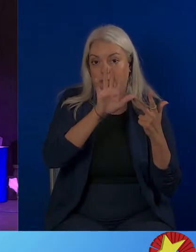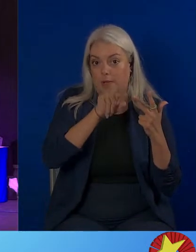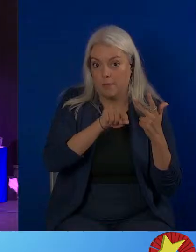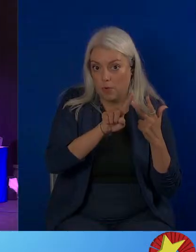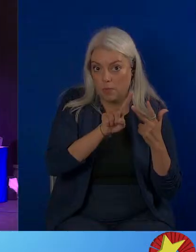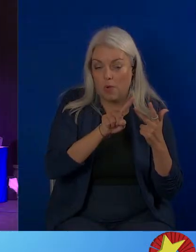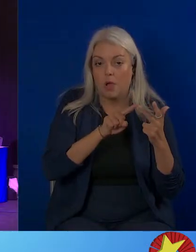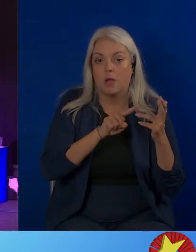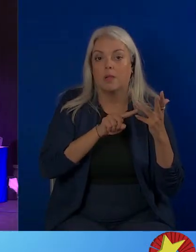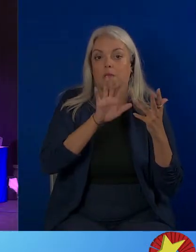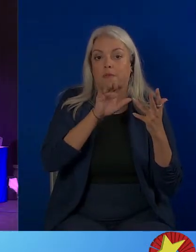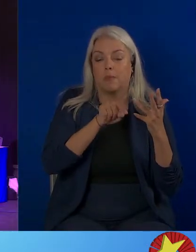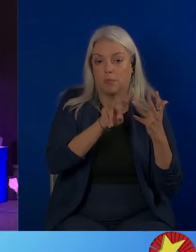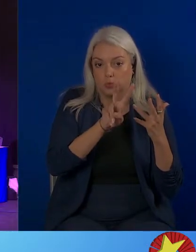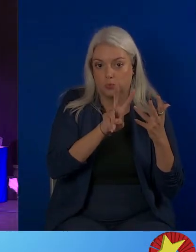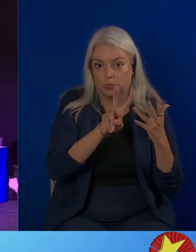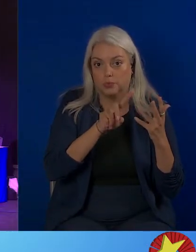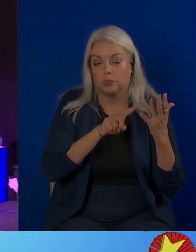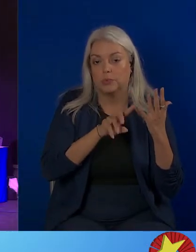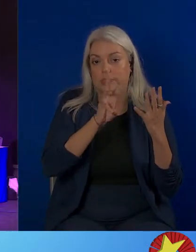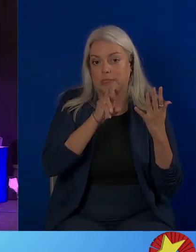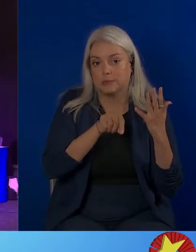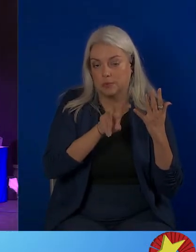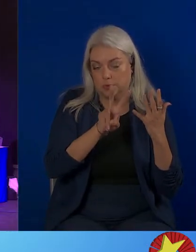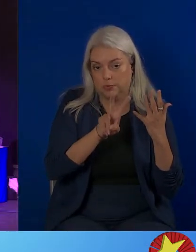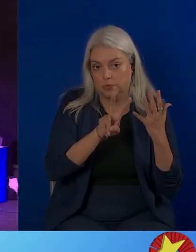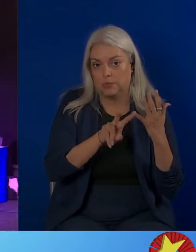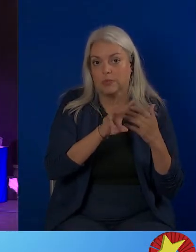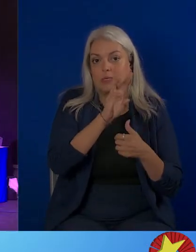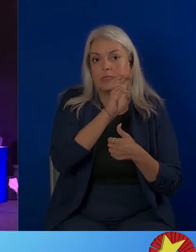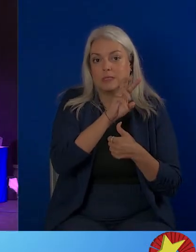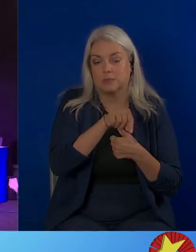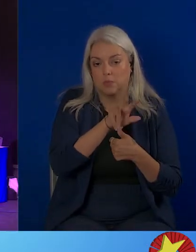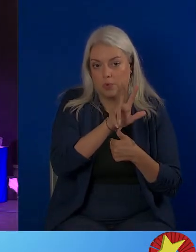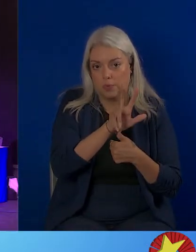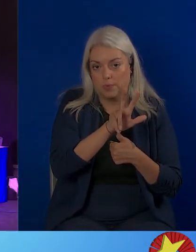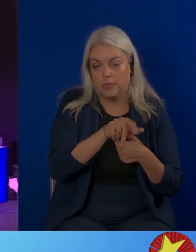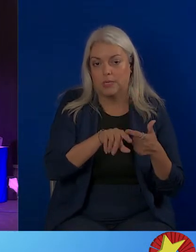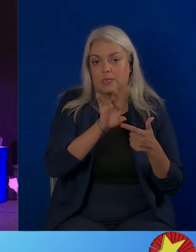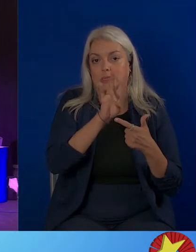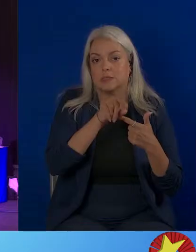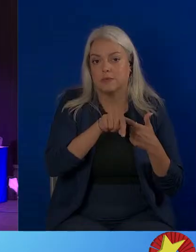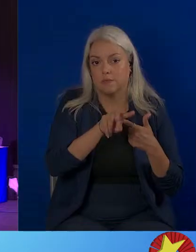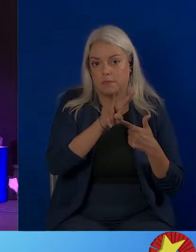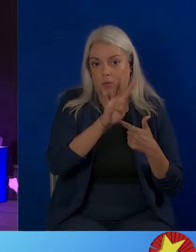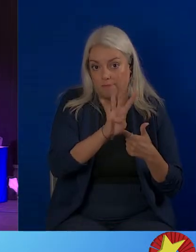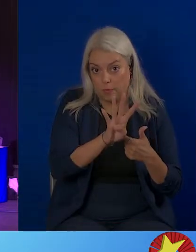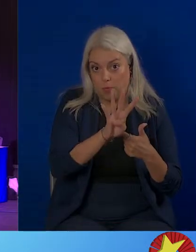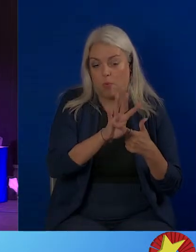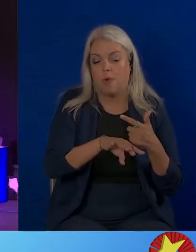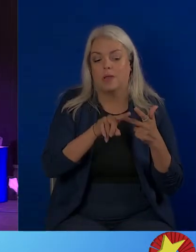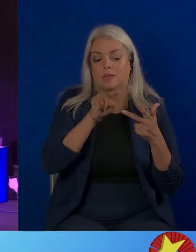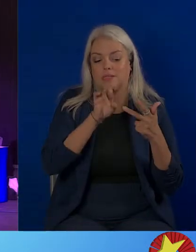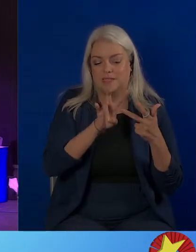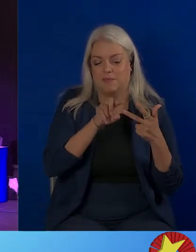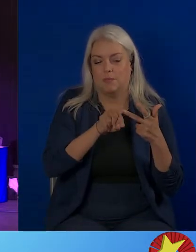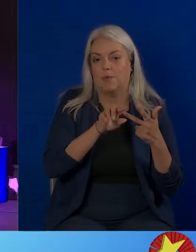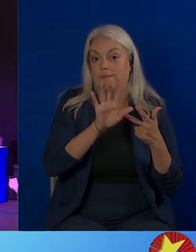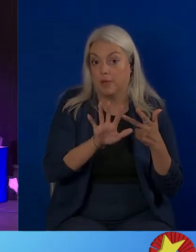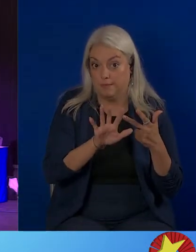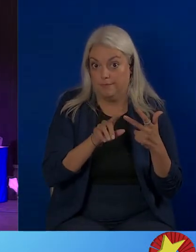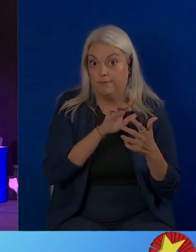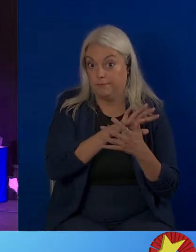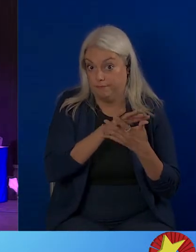5.1, 5.2, 6.2, 6.3, 7.4, and 7.5.